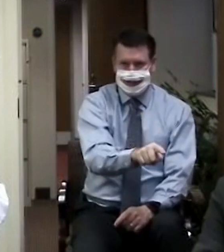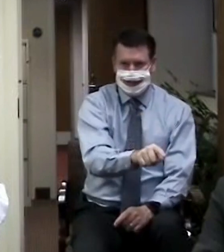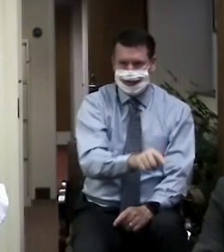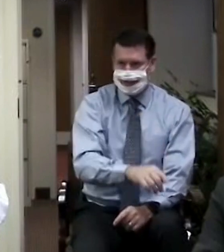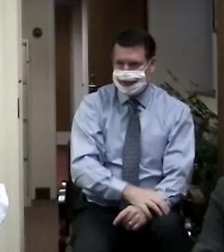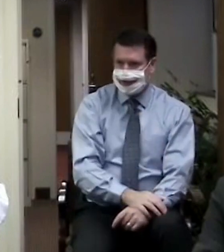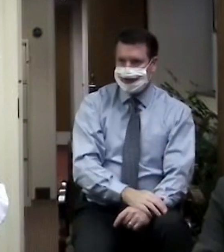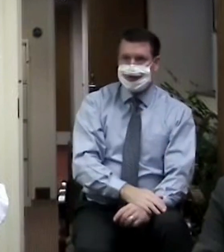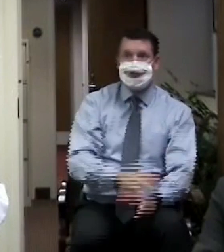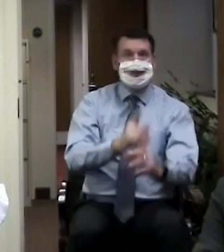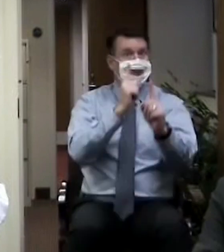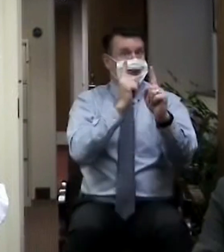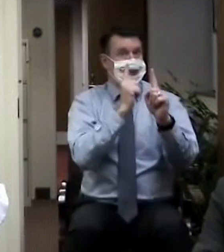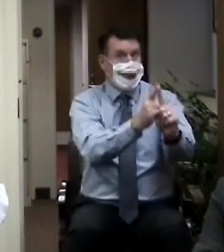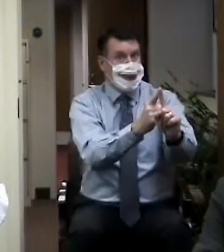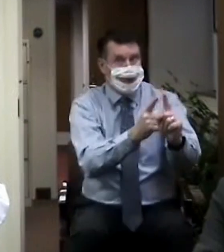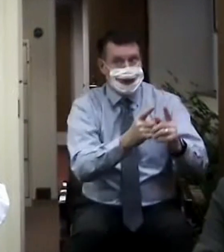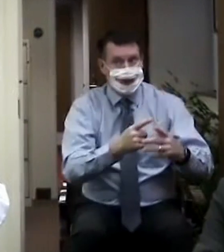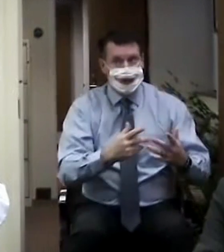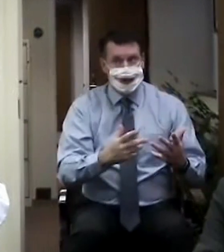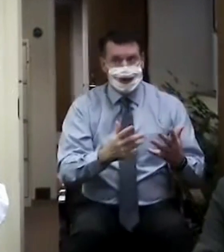reduction in occupancy